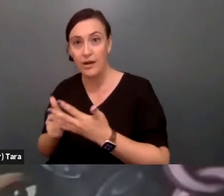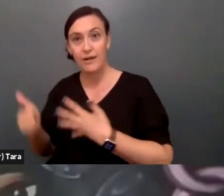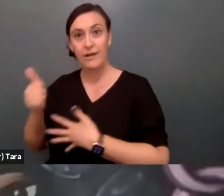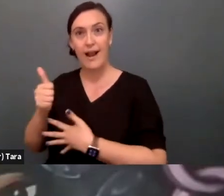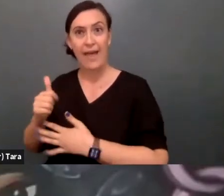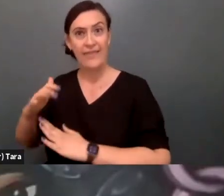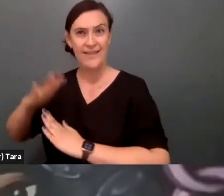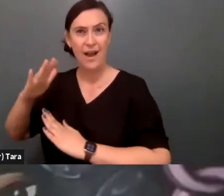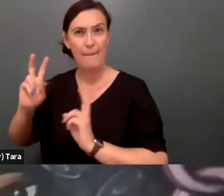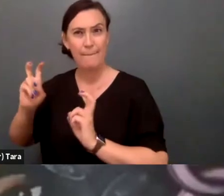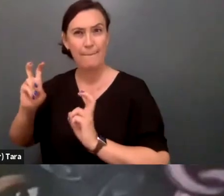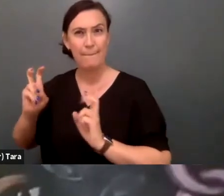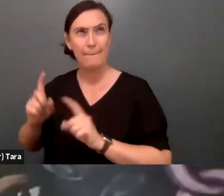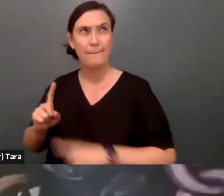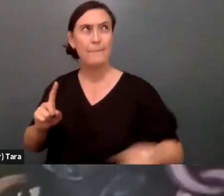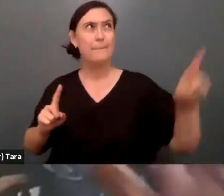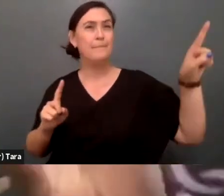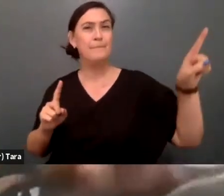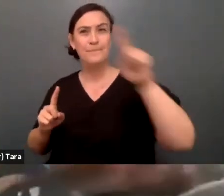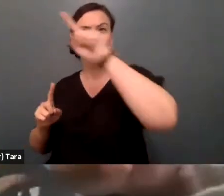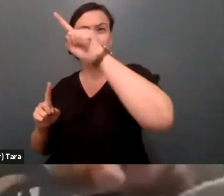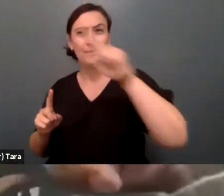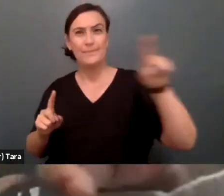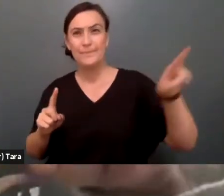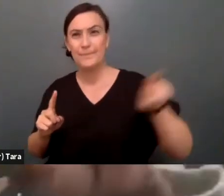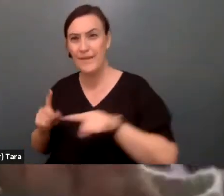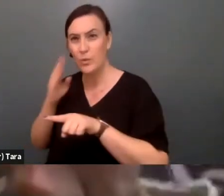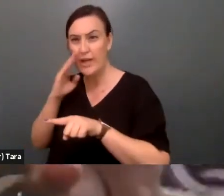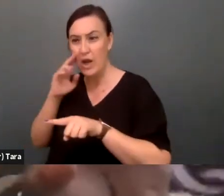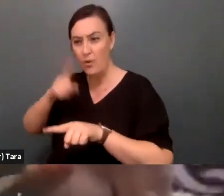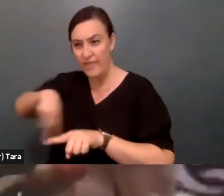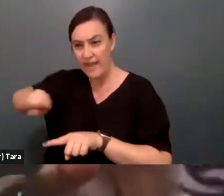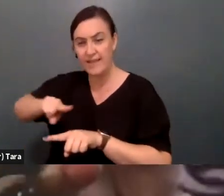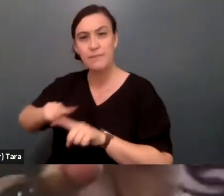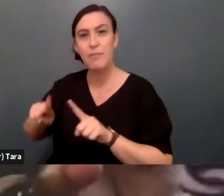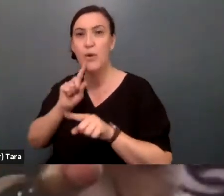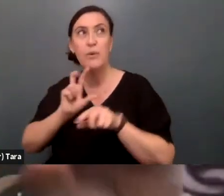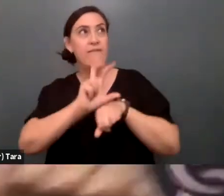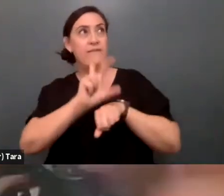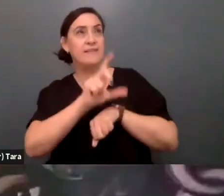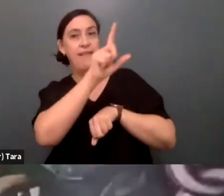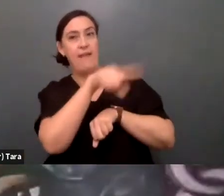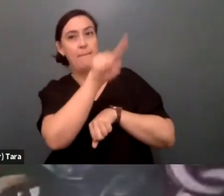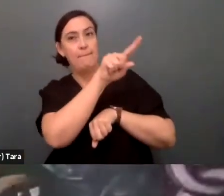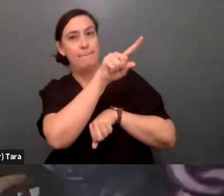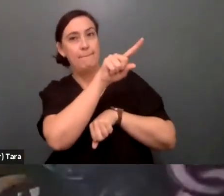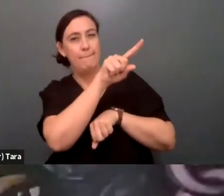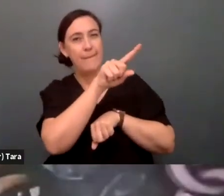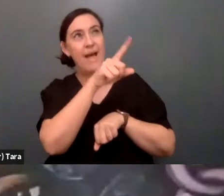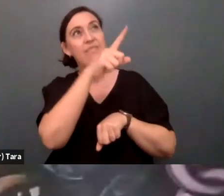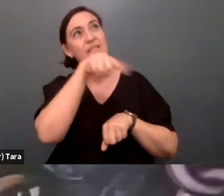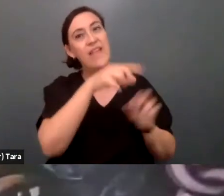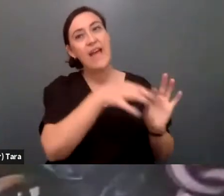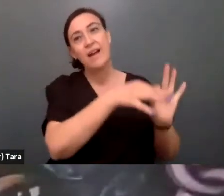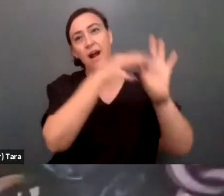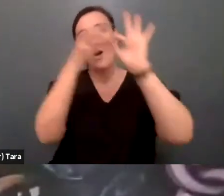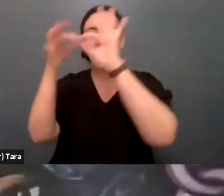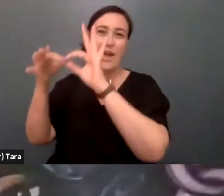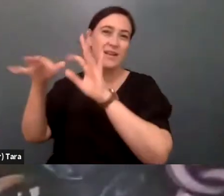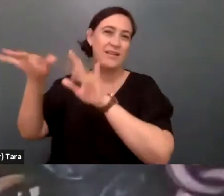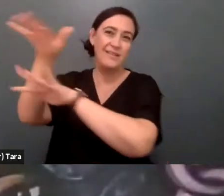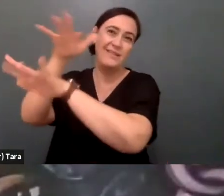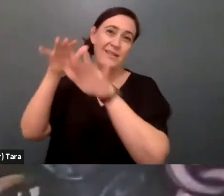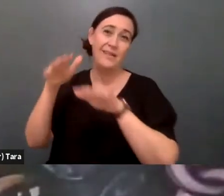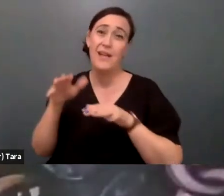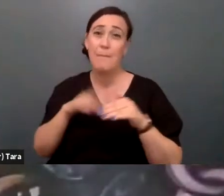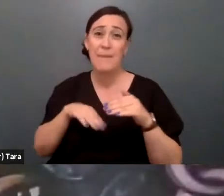know this, yet we invest heavily in the folks at the top. And then they go and, basically